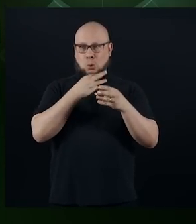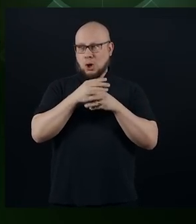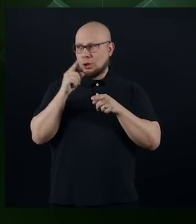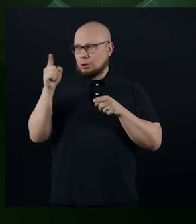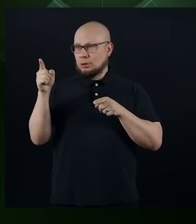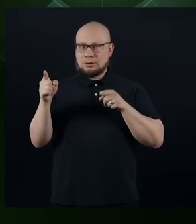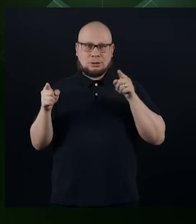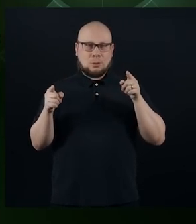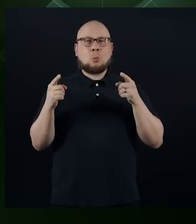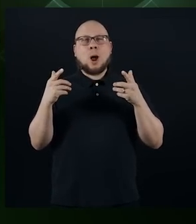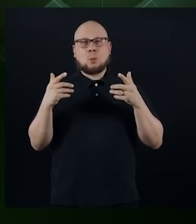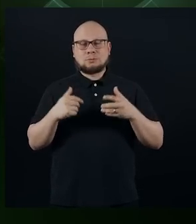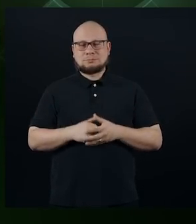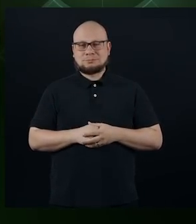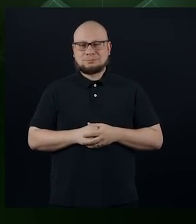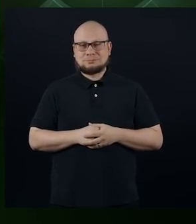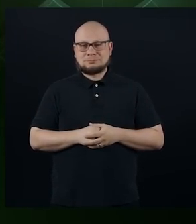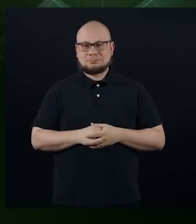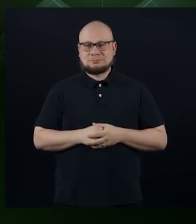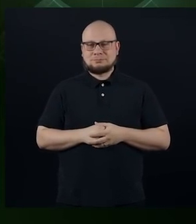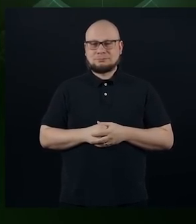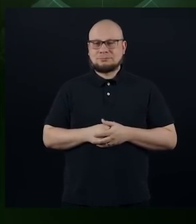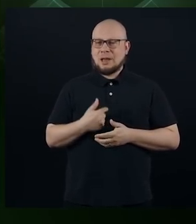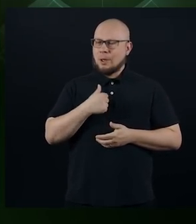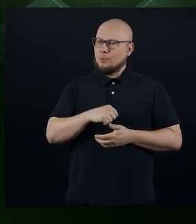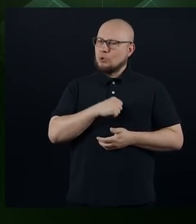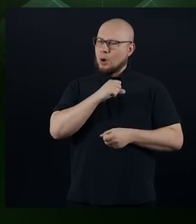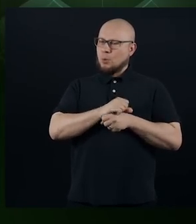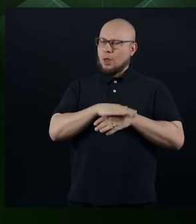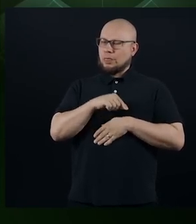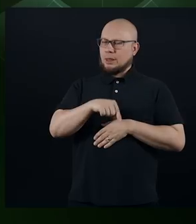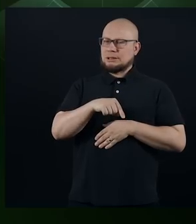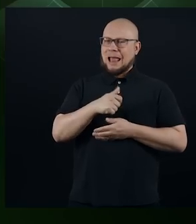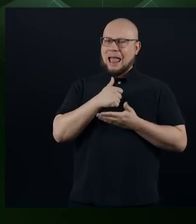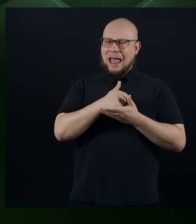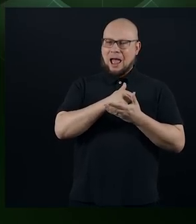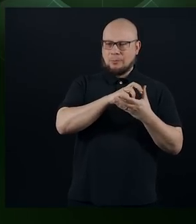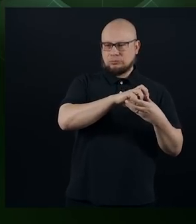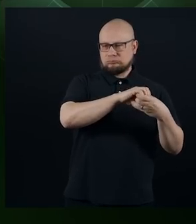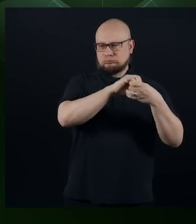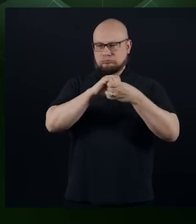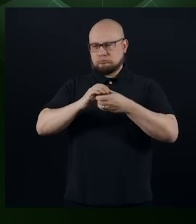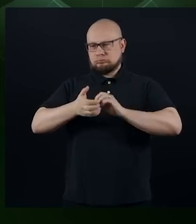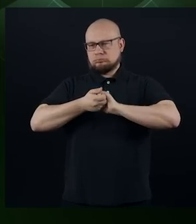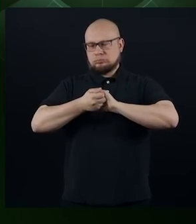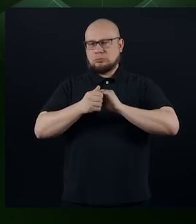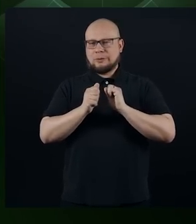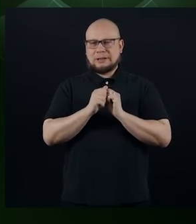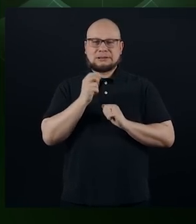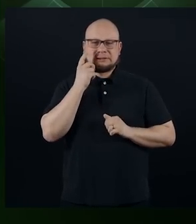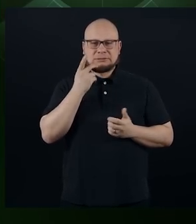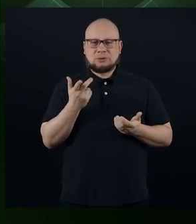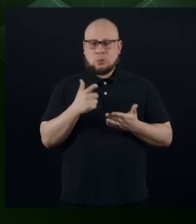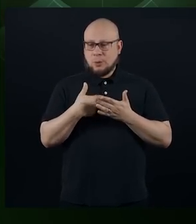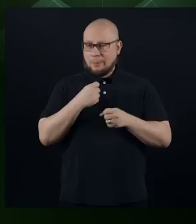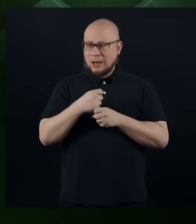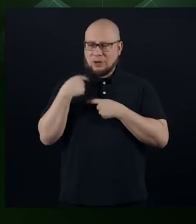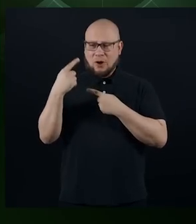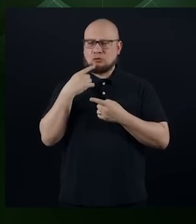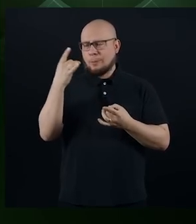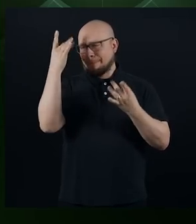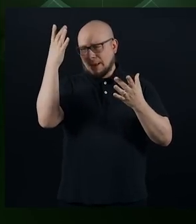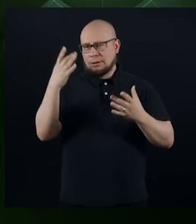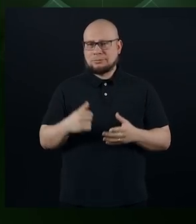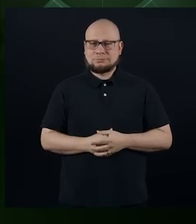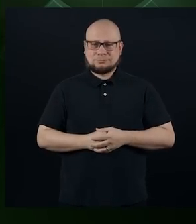lot of people have. I'm so proud to have been able to work on part of it and to help bring it into being. I think the work we've done is incredible.